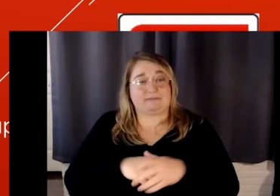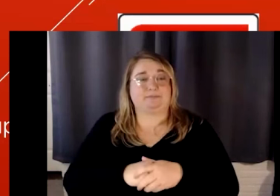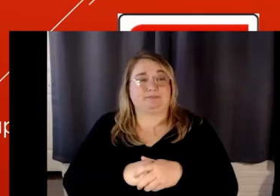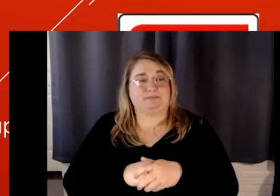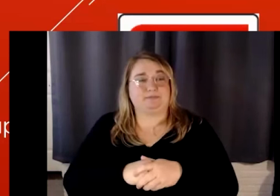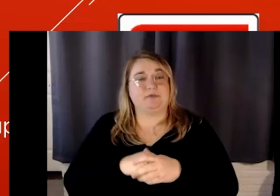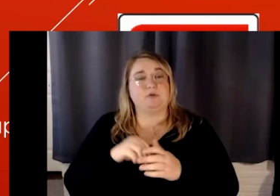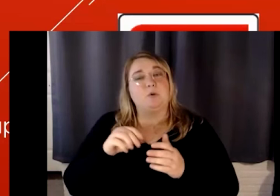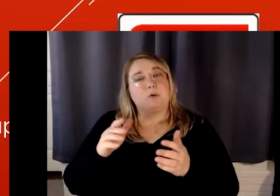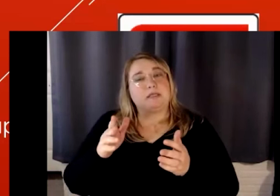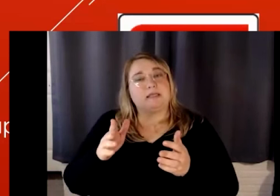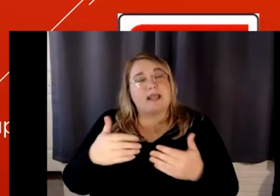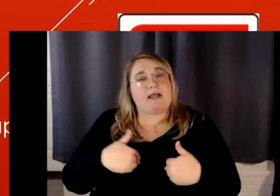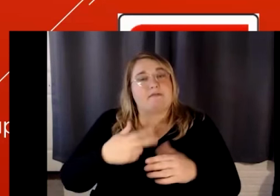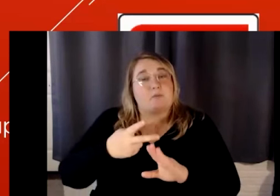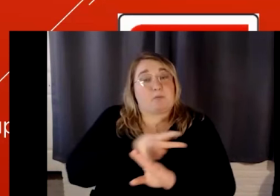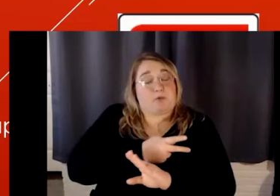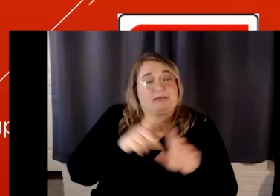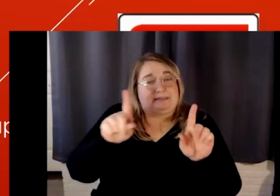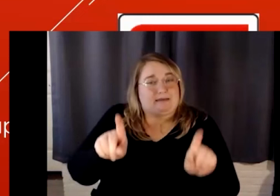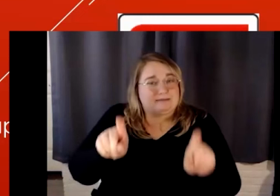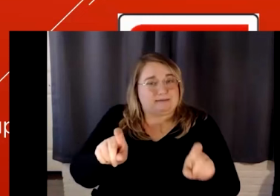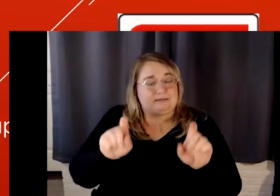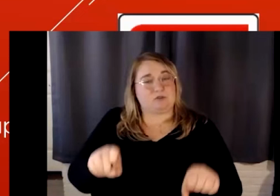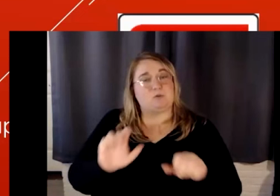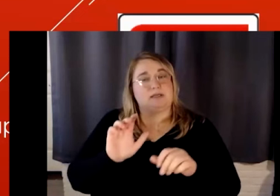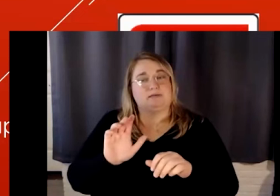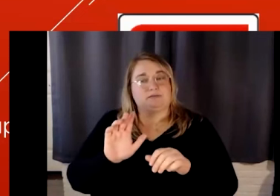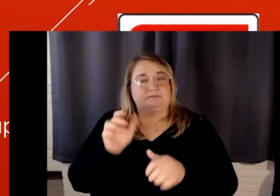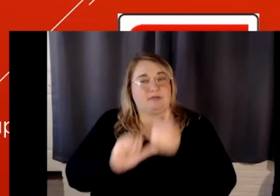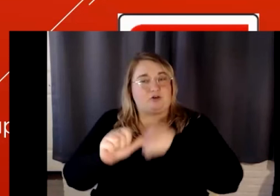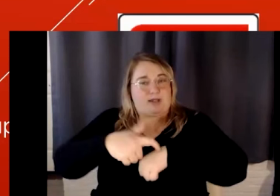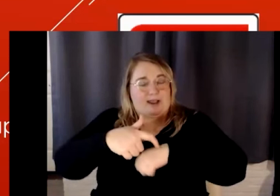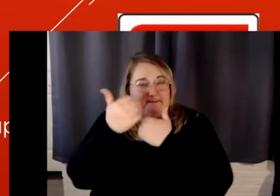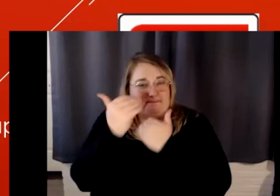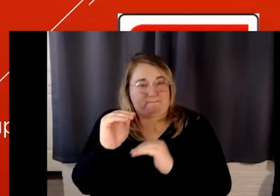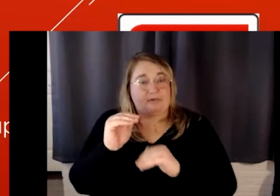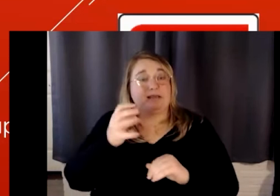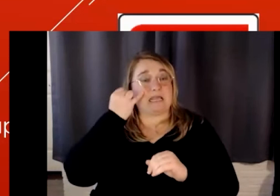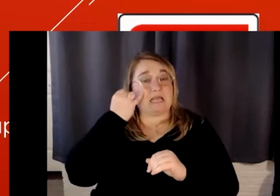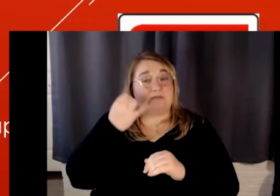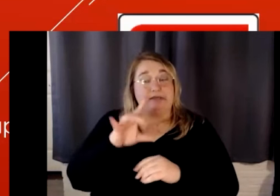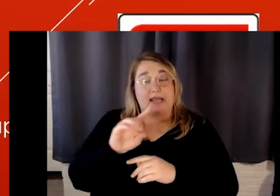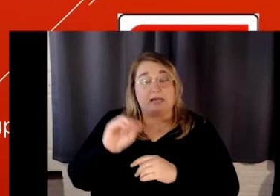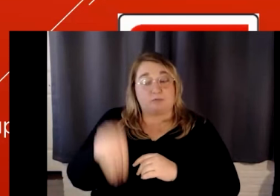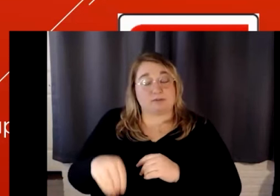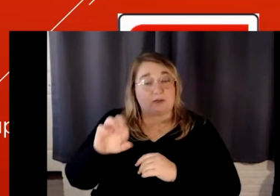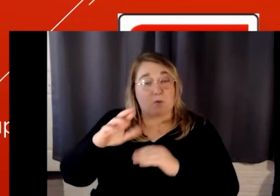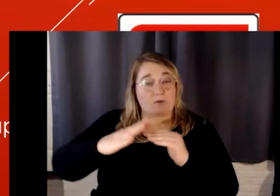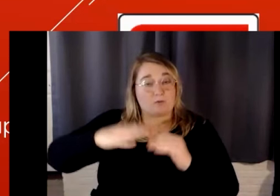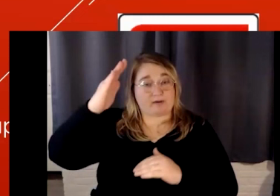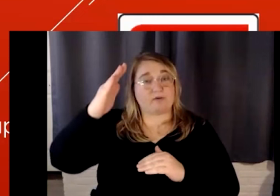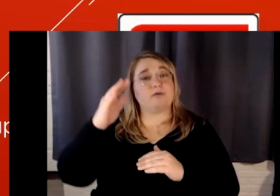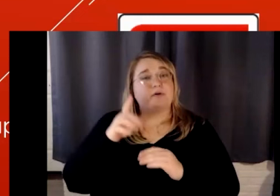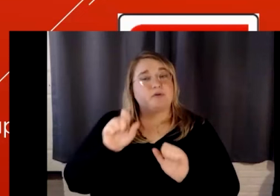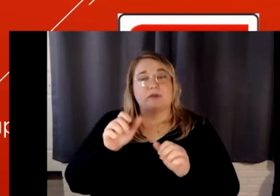can do a pre-test under a time format. And if you get 80% or greater, they'll let you go right to